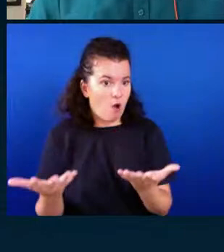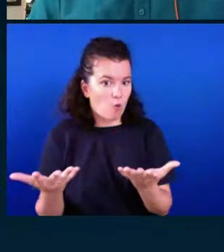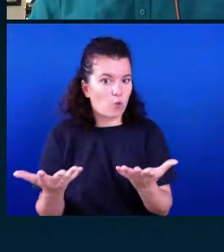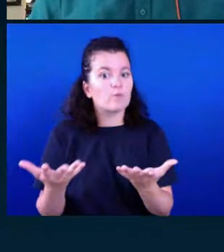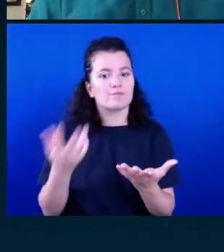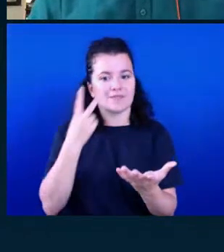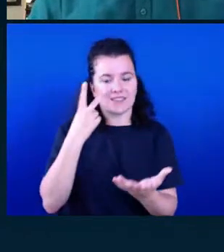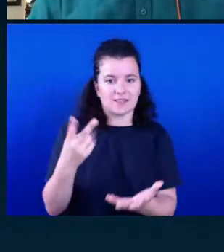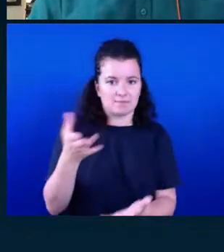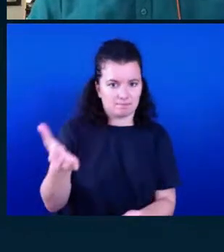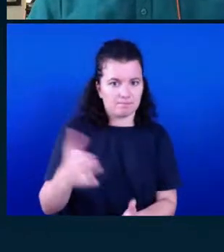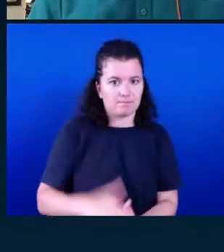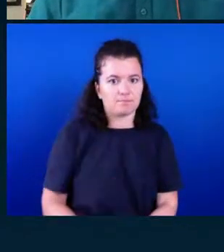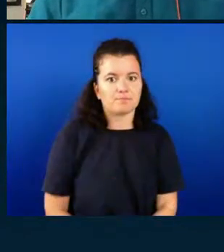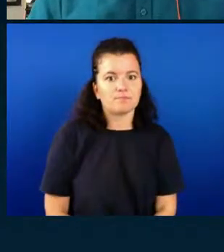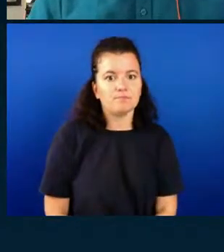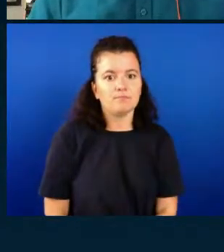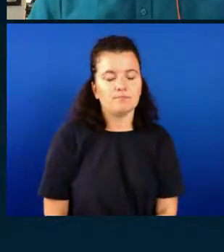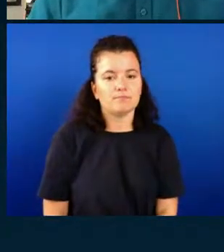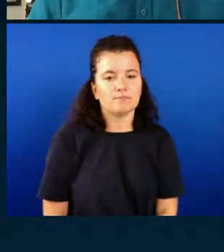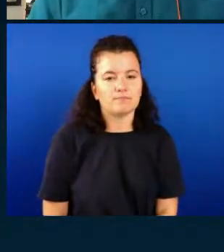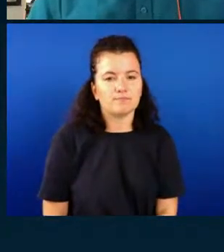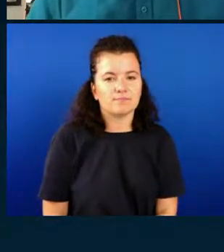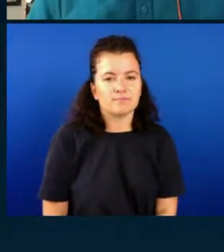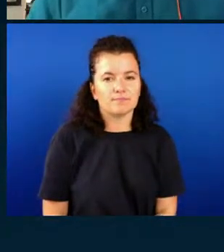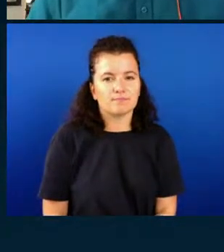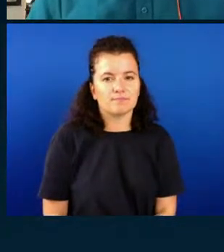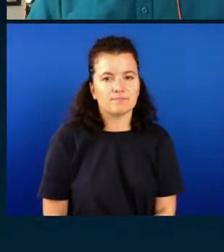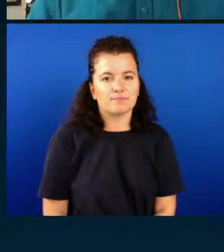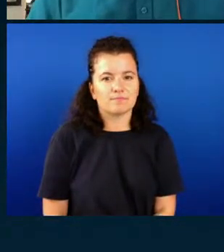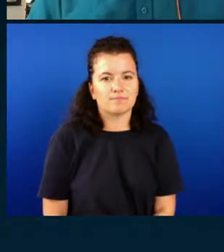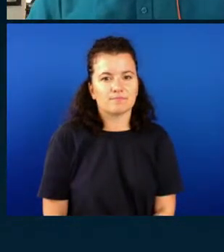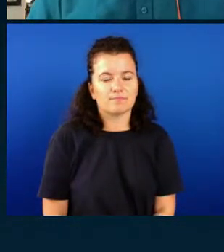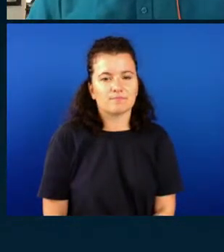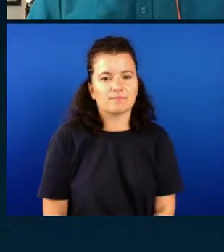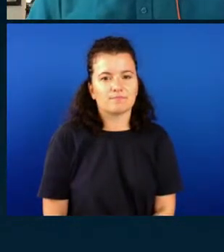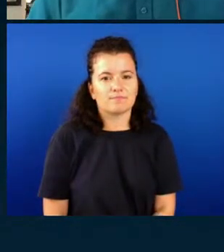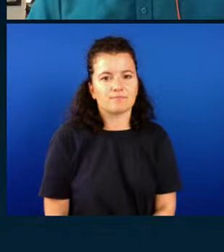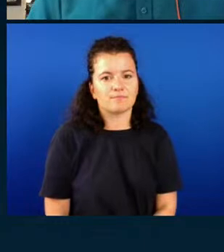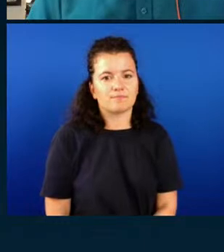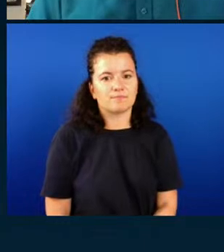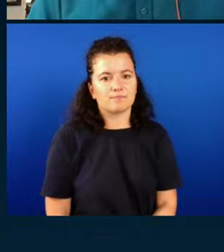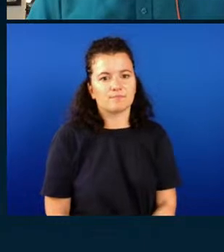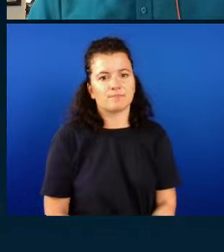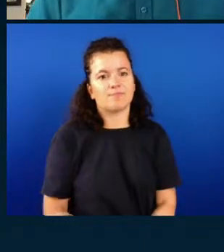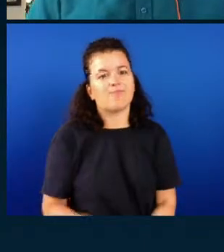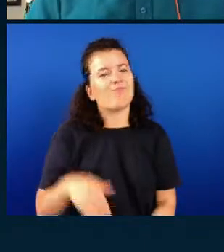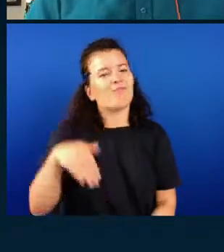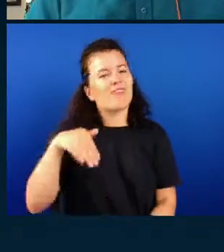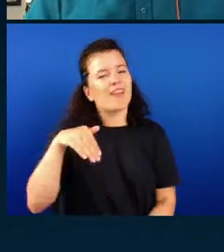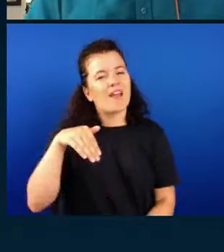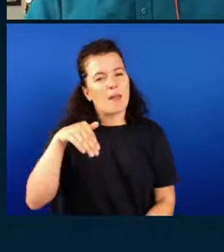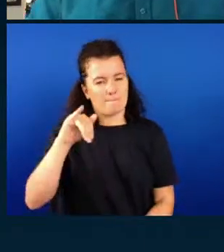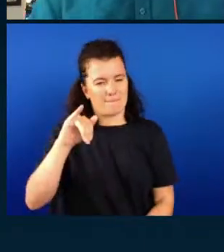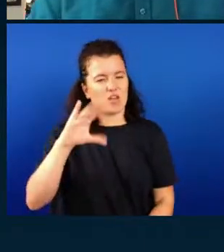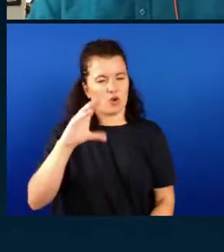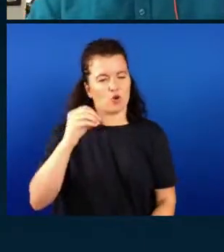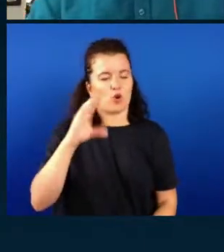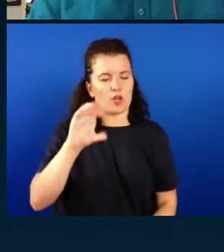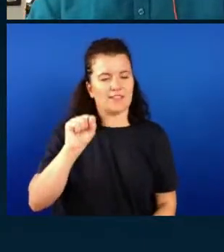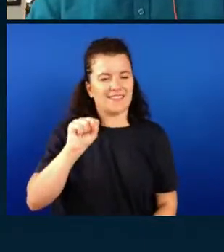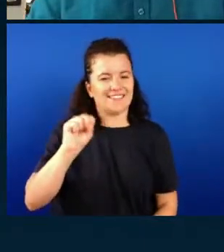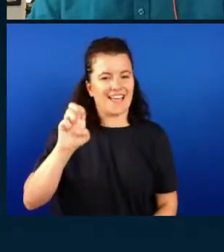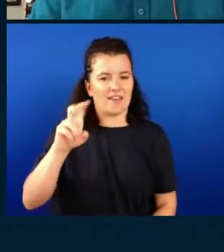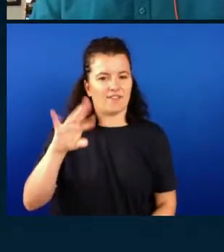up slightly. Okay. So we're going to take the microservices, and of course I'm showing